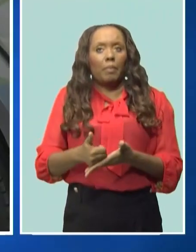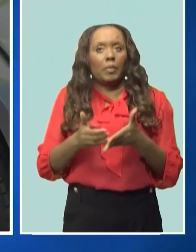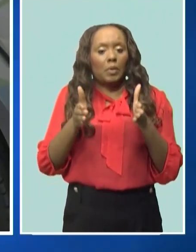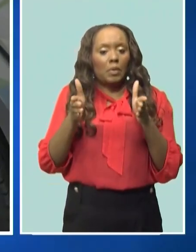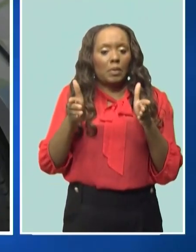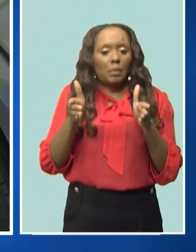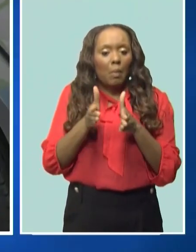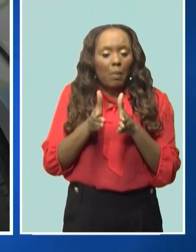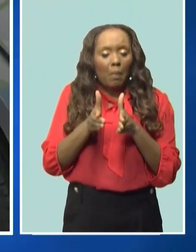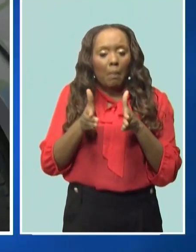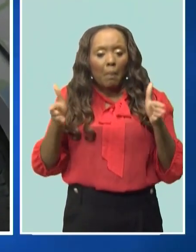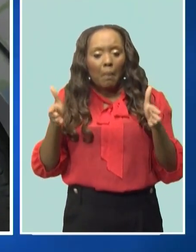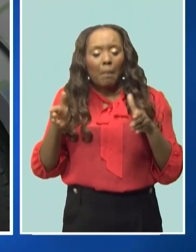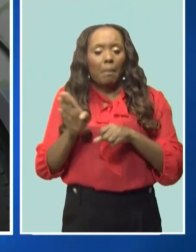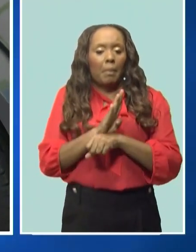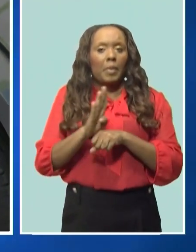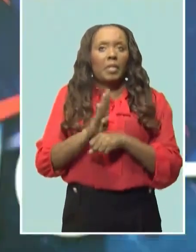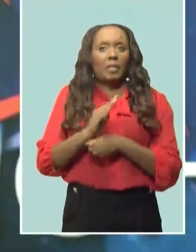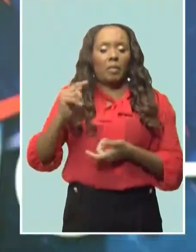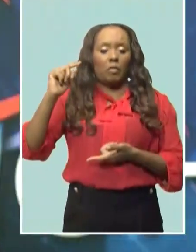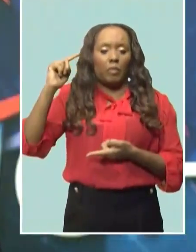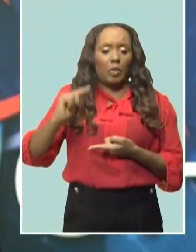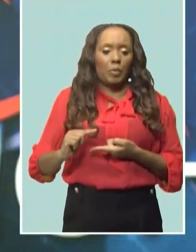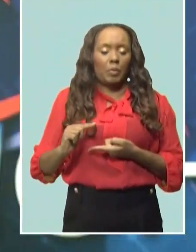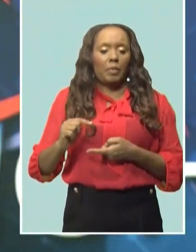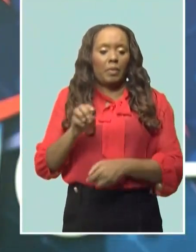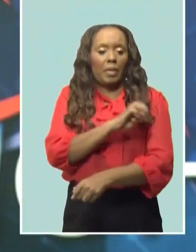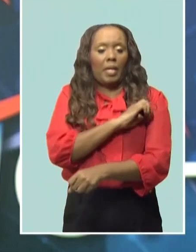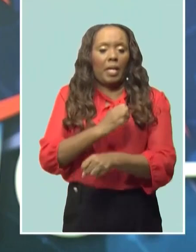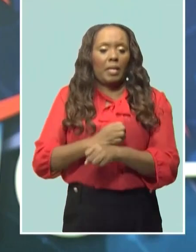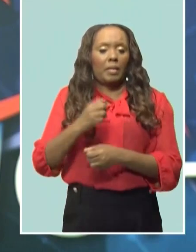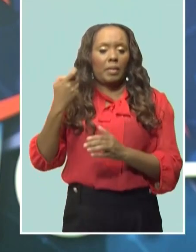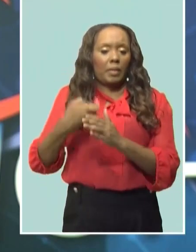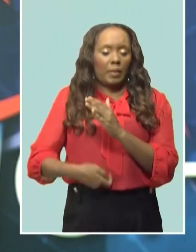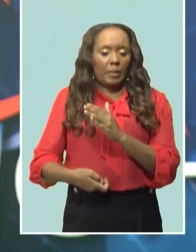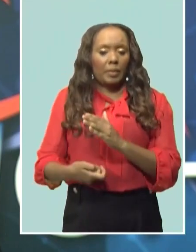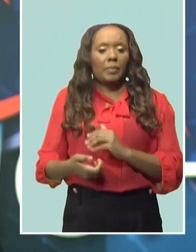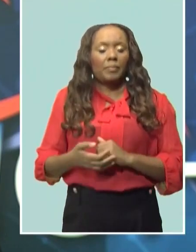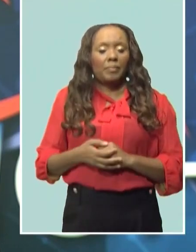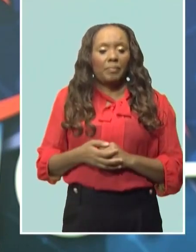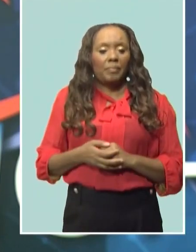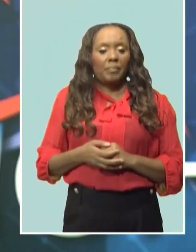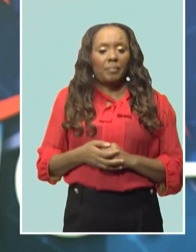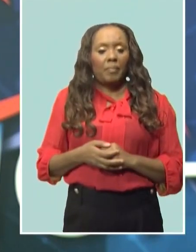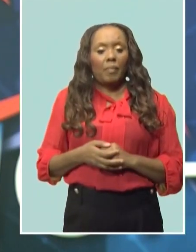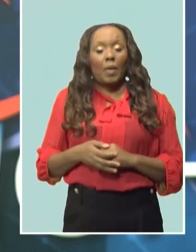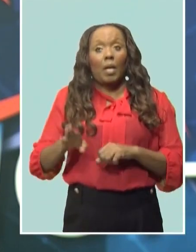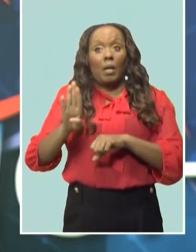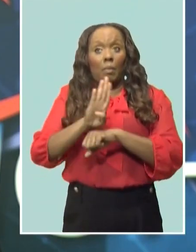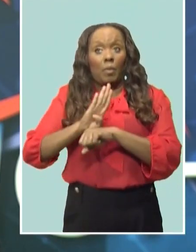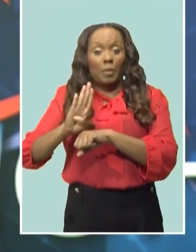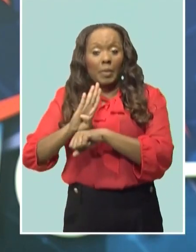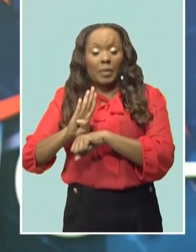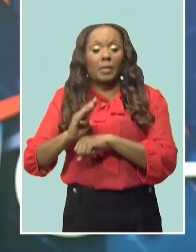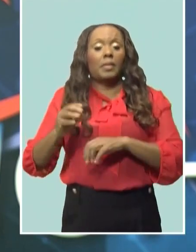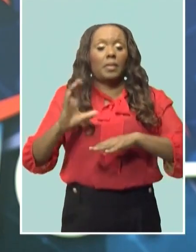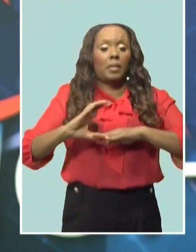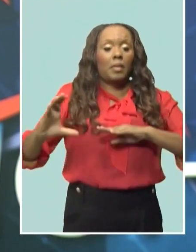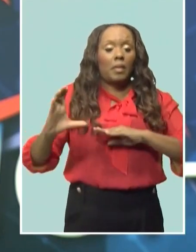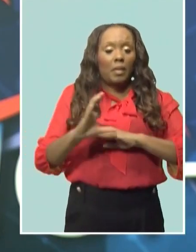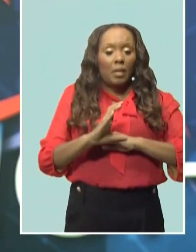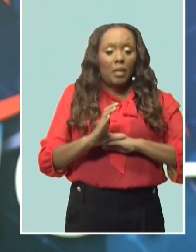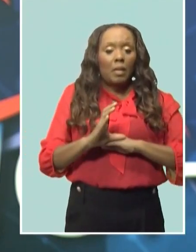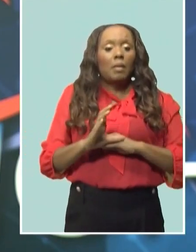reduce energy costs. Trevor Thorpe for the Business Report. Barbados and the Caribbean have been told that given